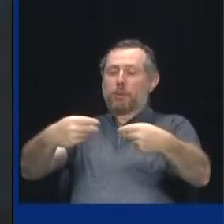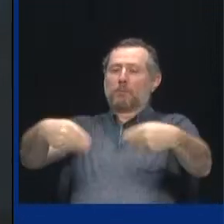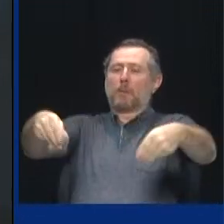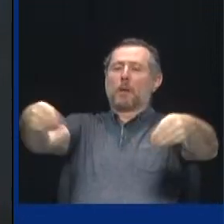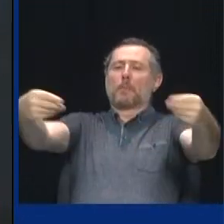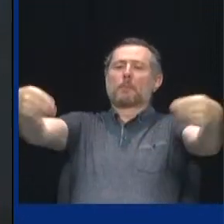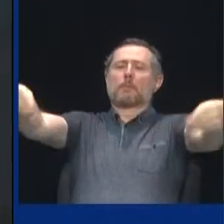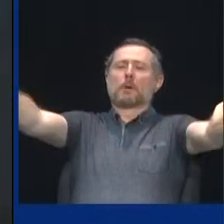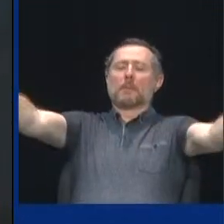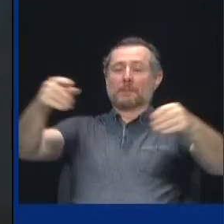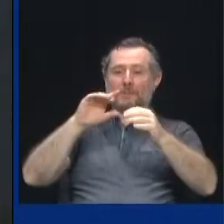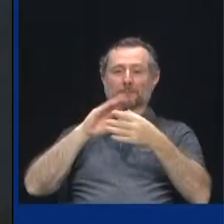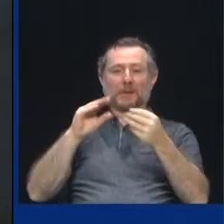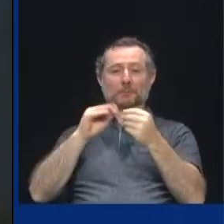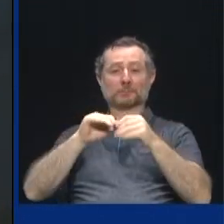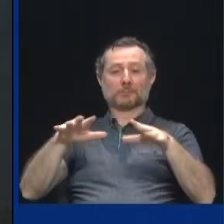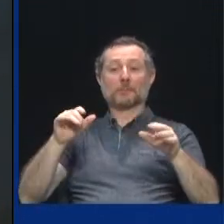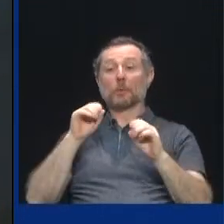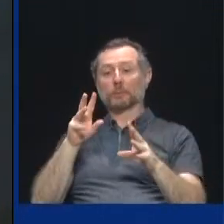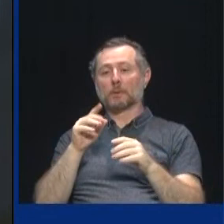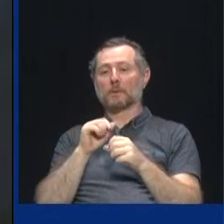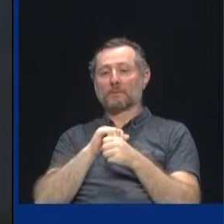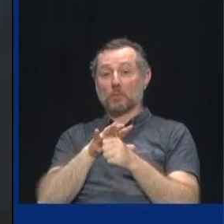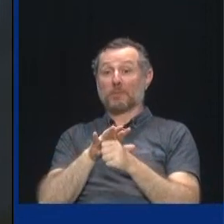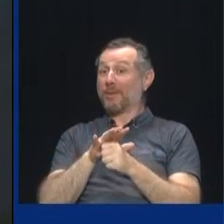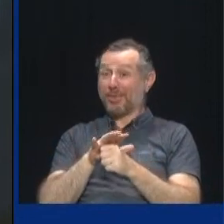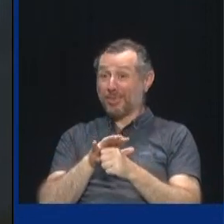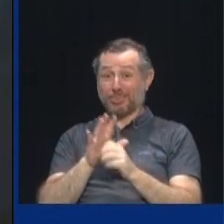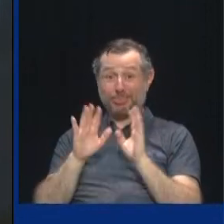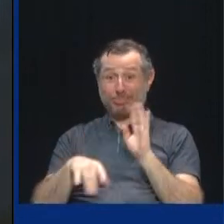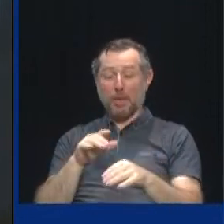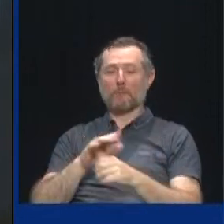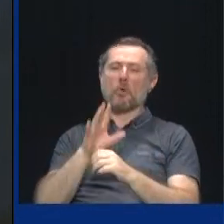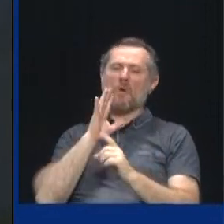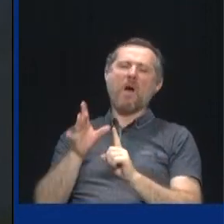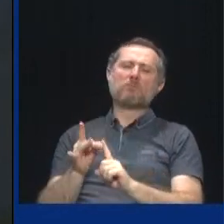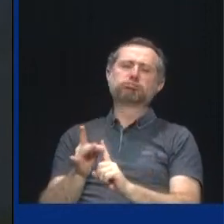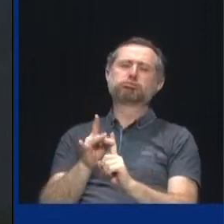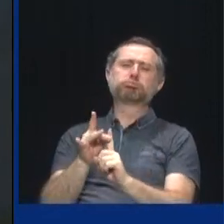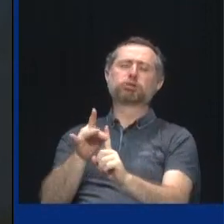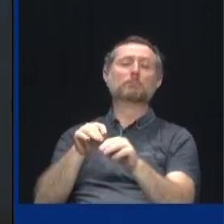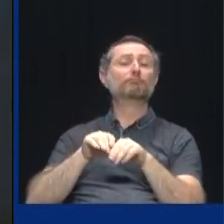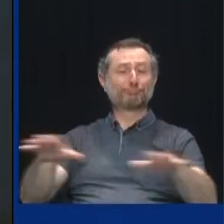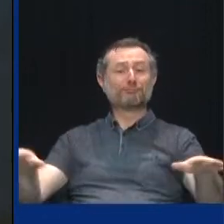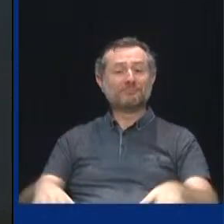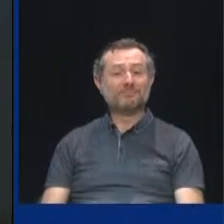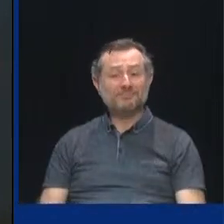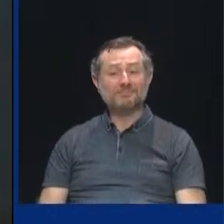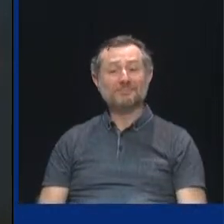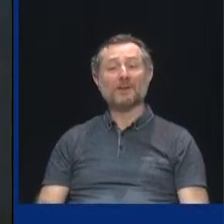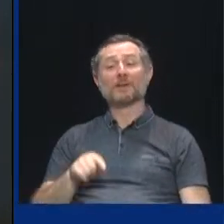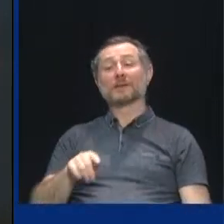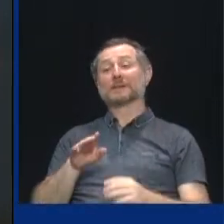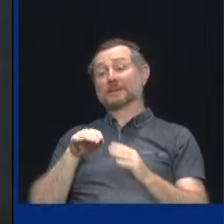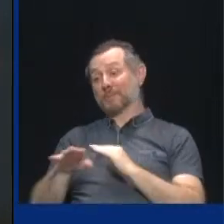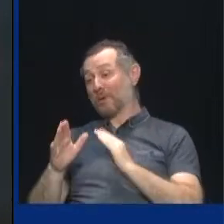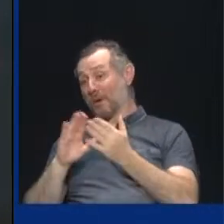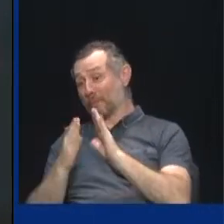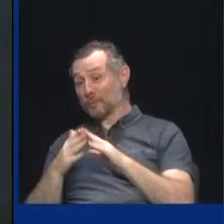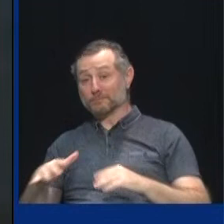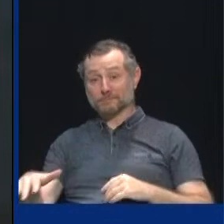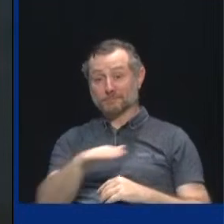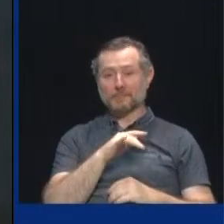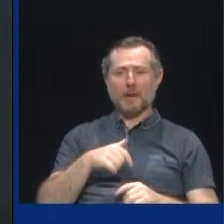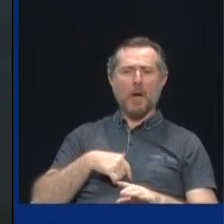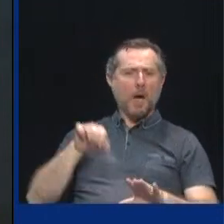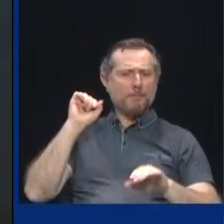or we're going to spread the virus. And we have to get in those communities, and we have to knock on those doors, and we have to